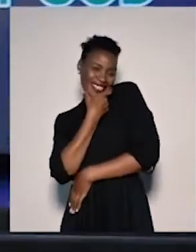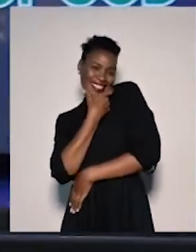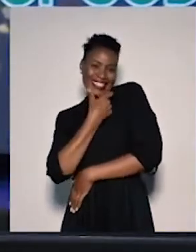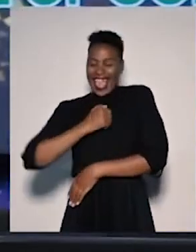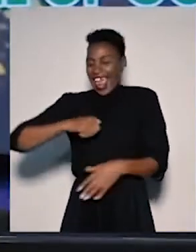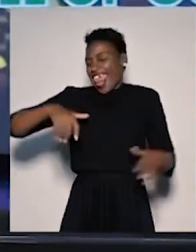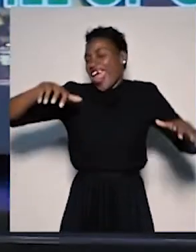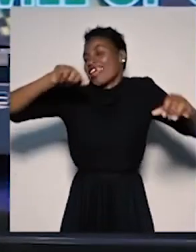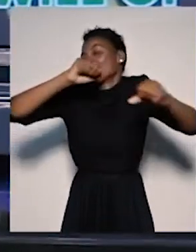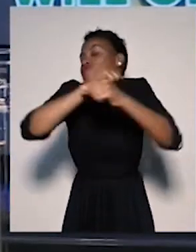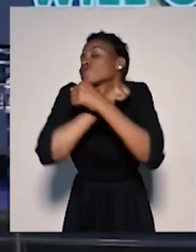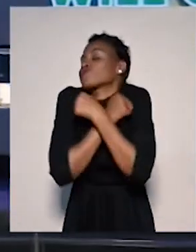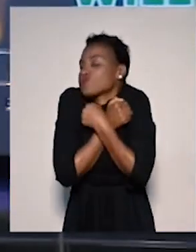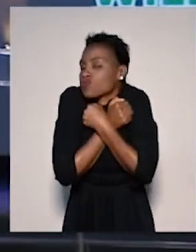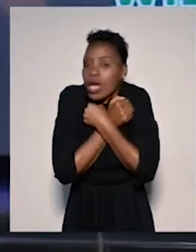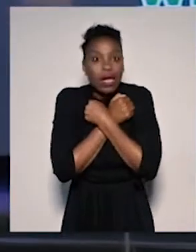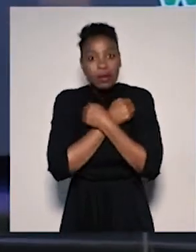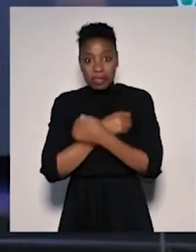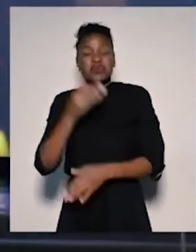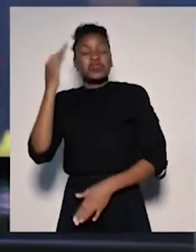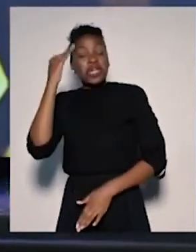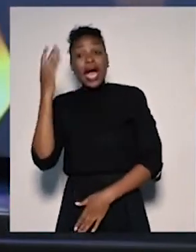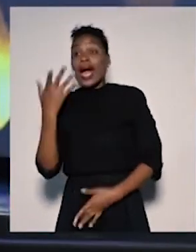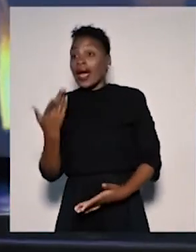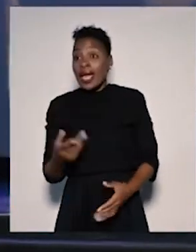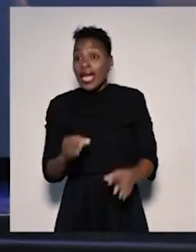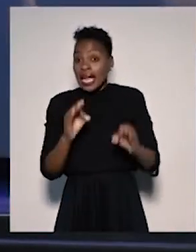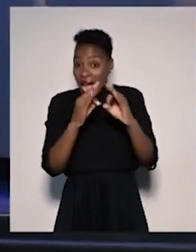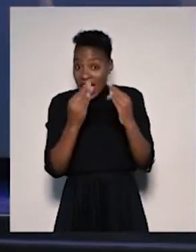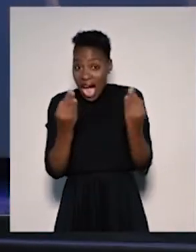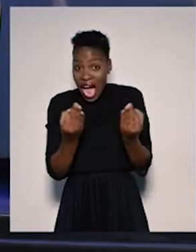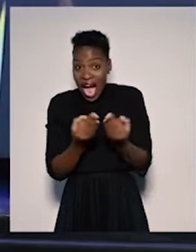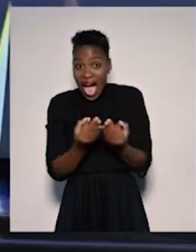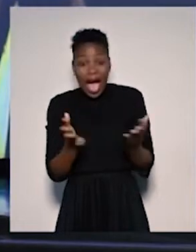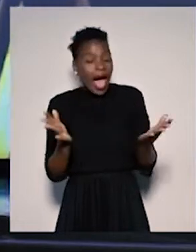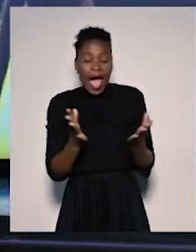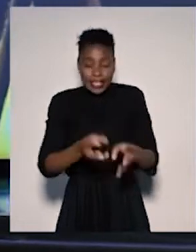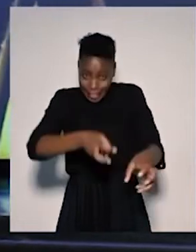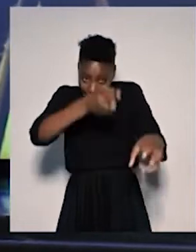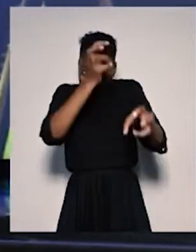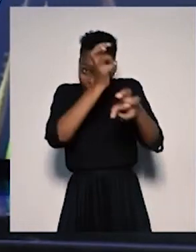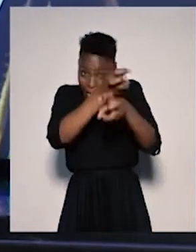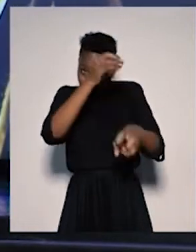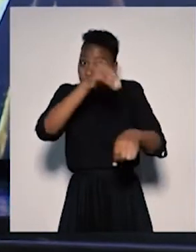us. Mara, we know good to know. Ekaya, ay. Shubile la.